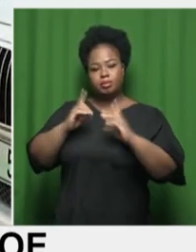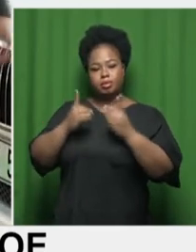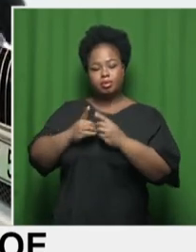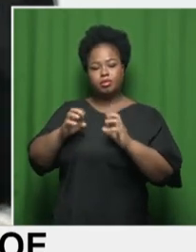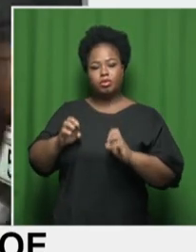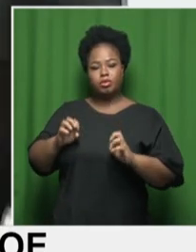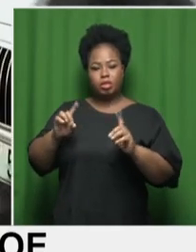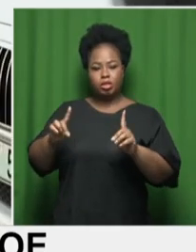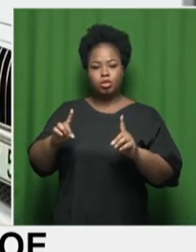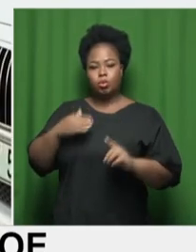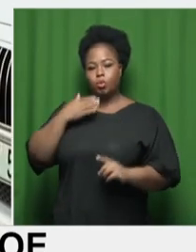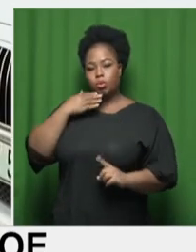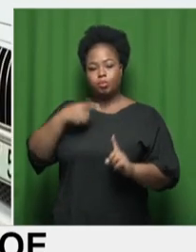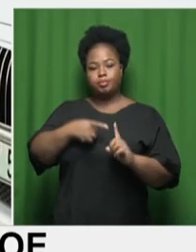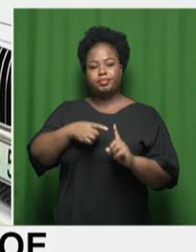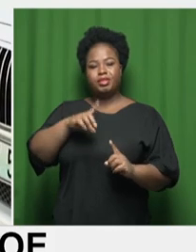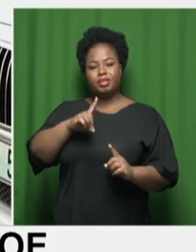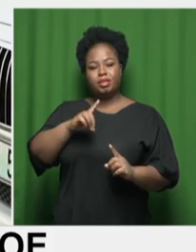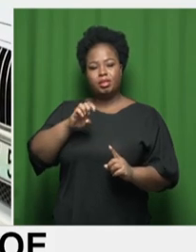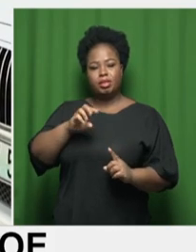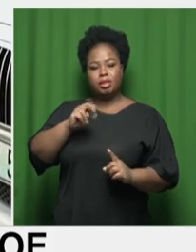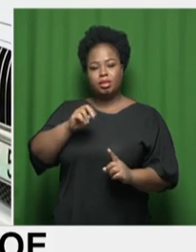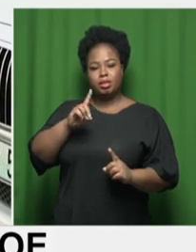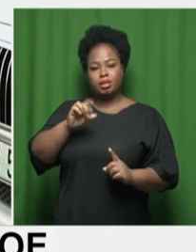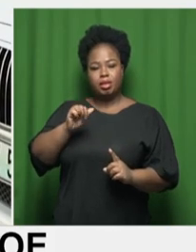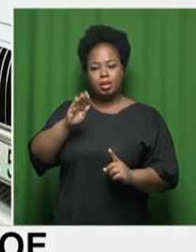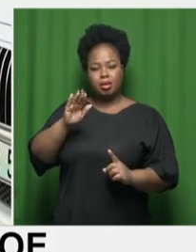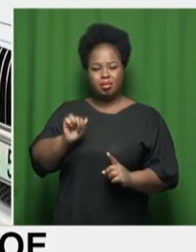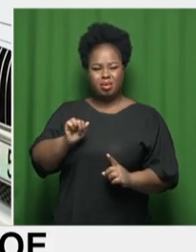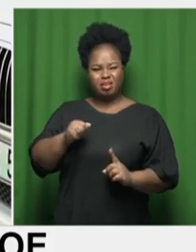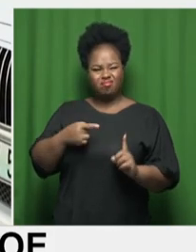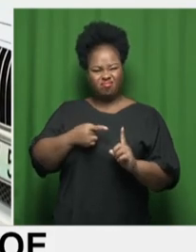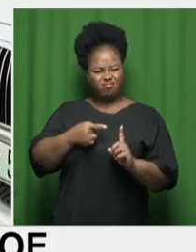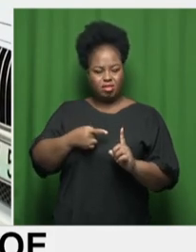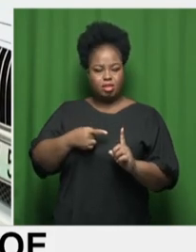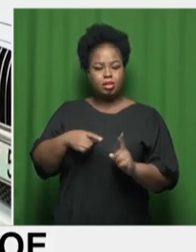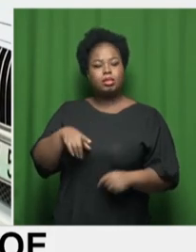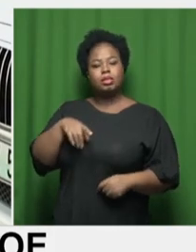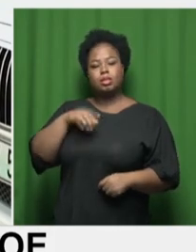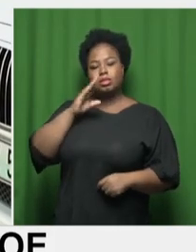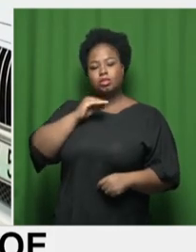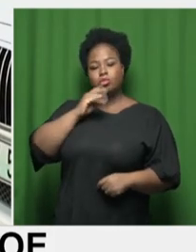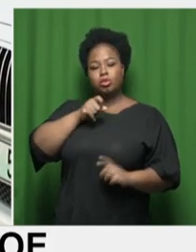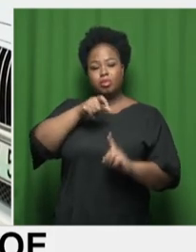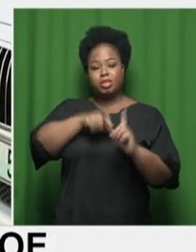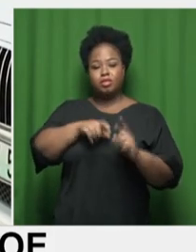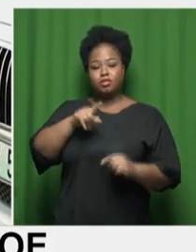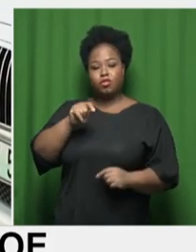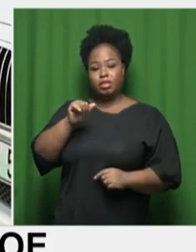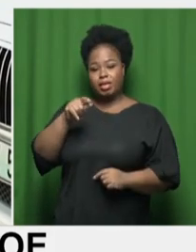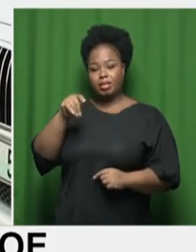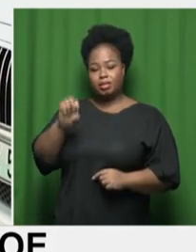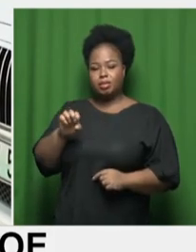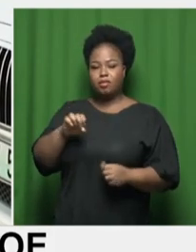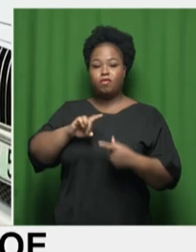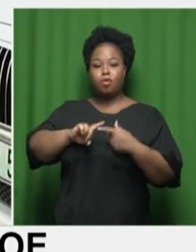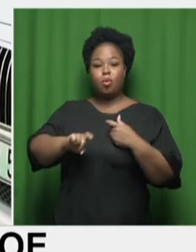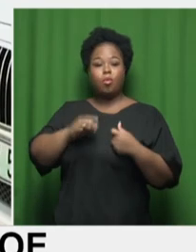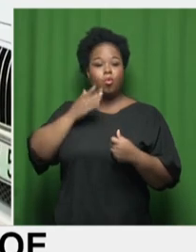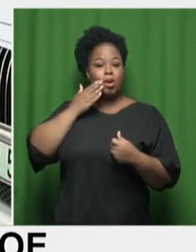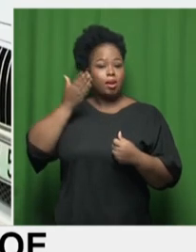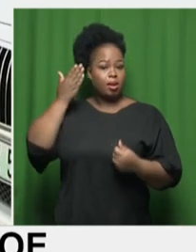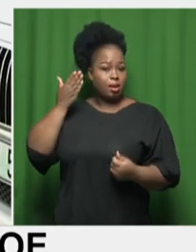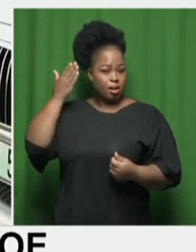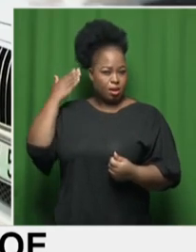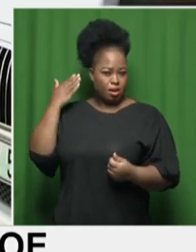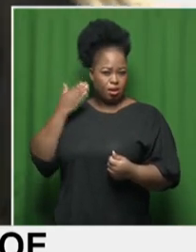Education, Howard Dindaba, who has been the spokesperson of Tate Makgoe since 2000,